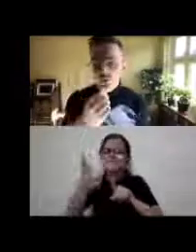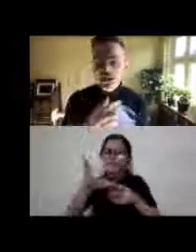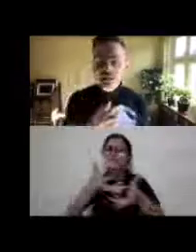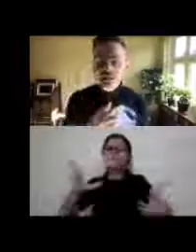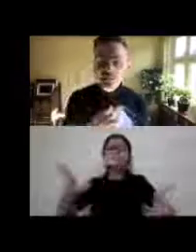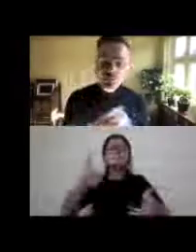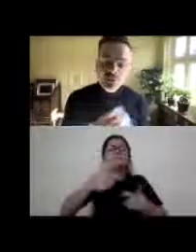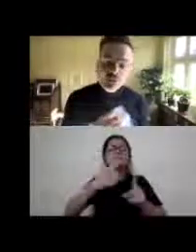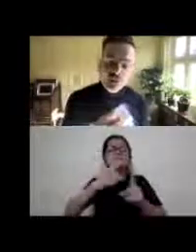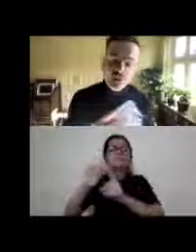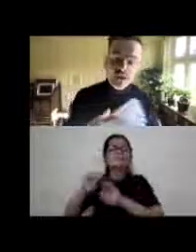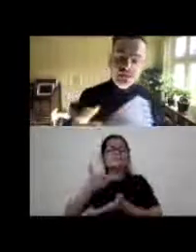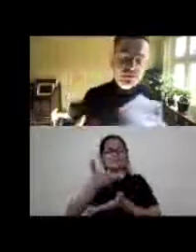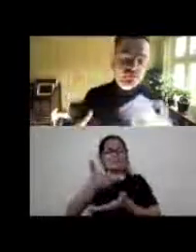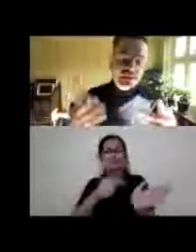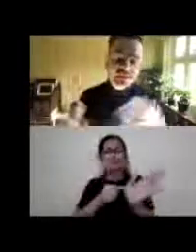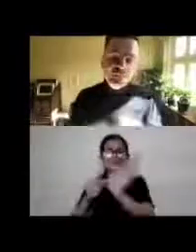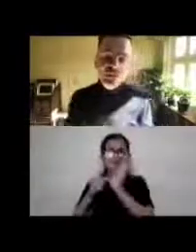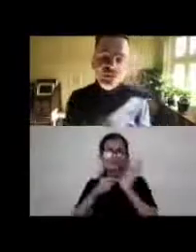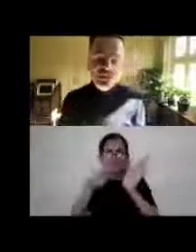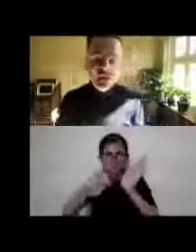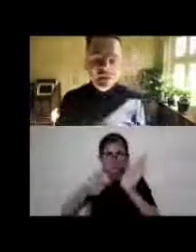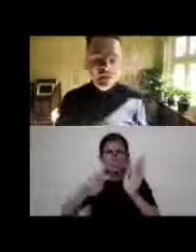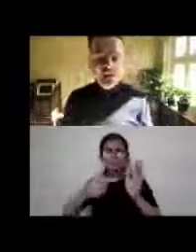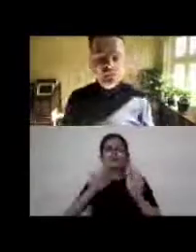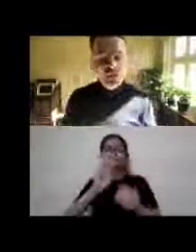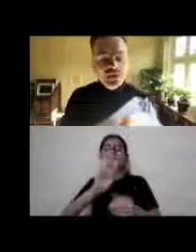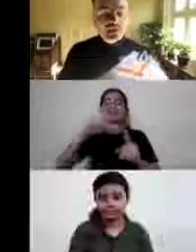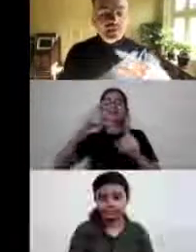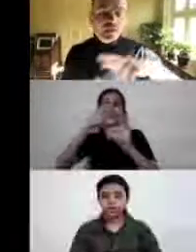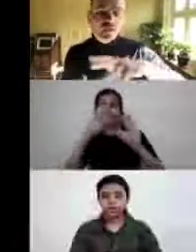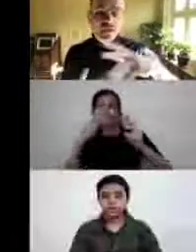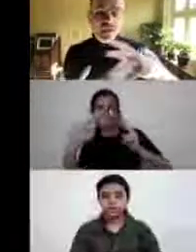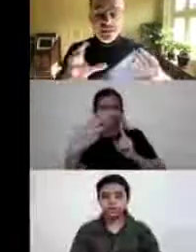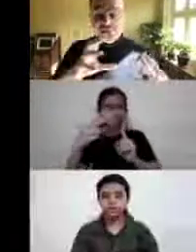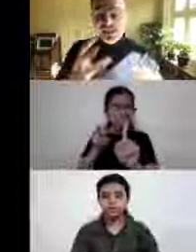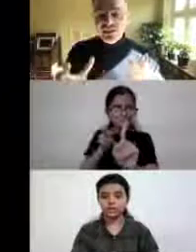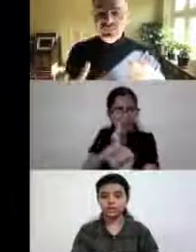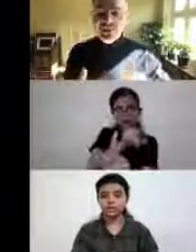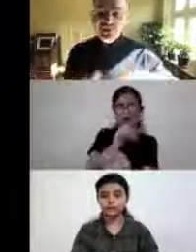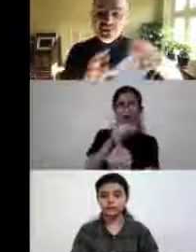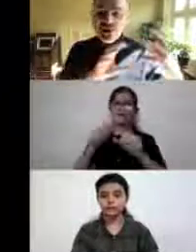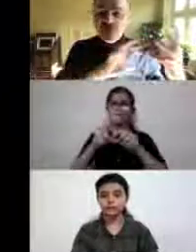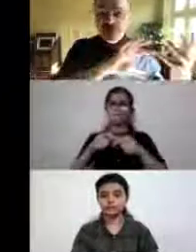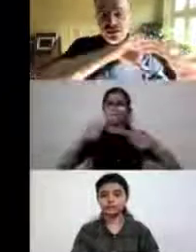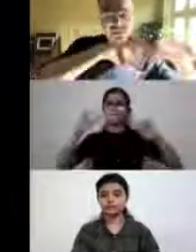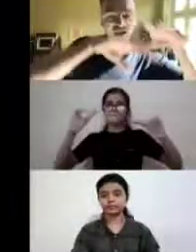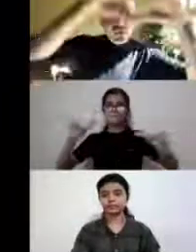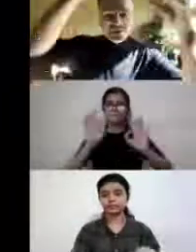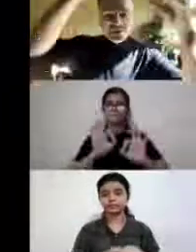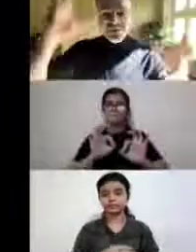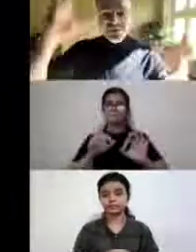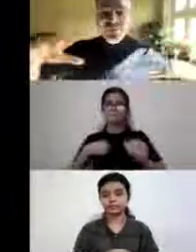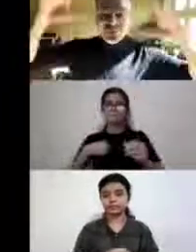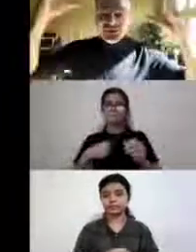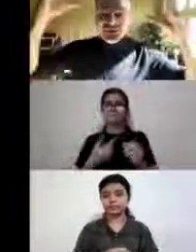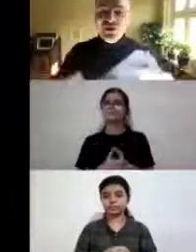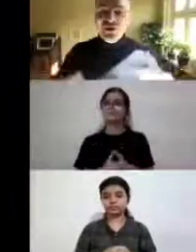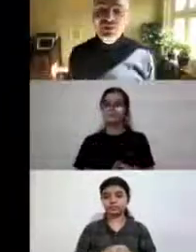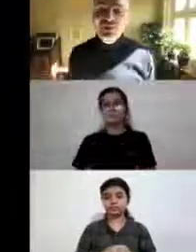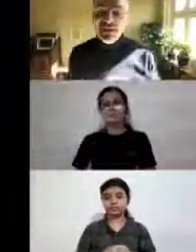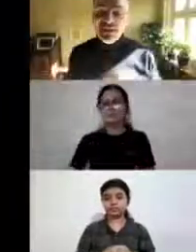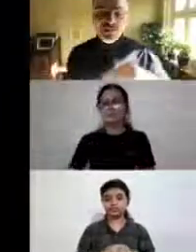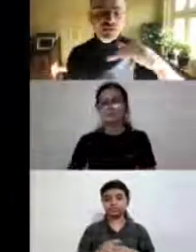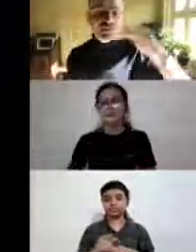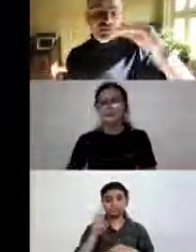that we were coming up with as a 3D model, where we are giving an impression of the outer surface of